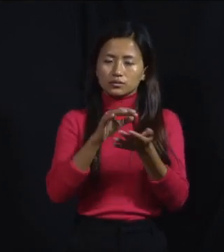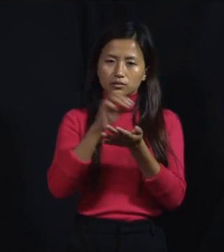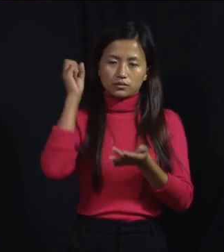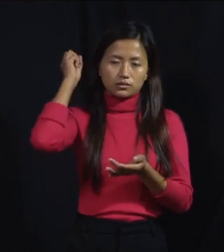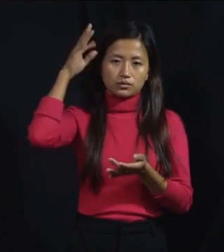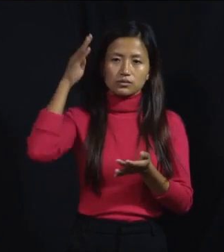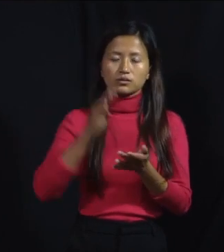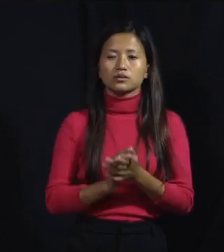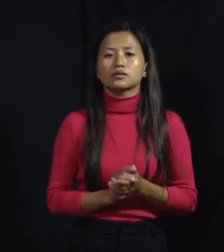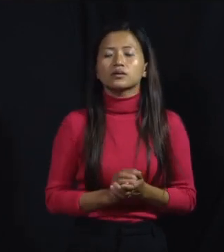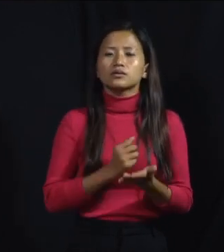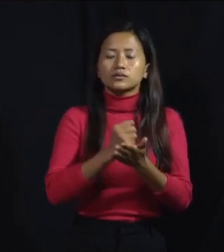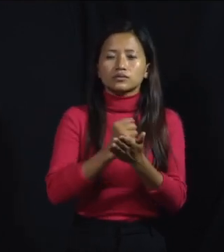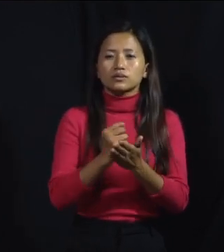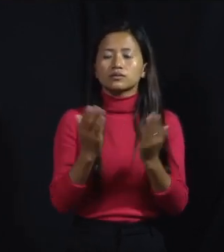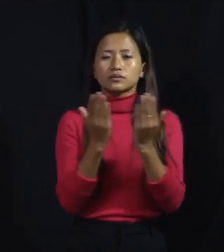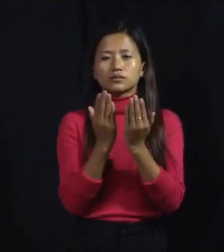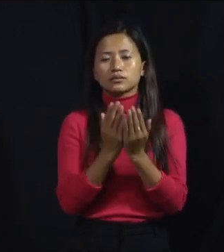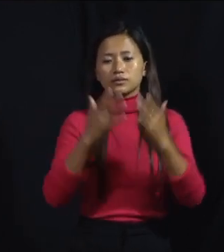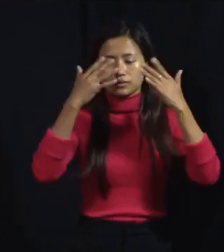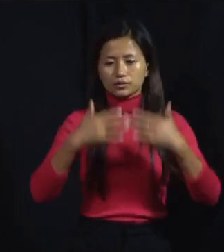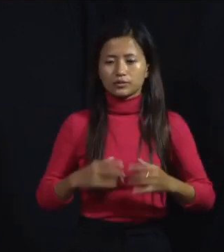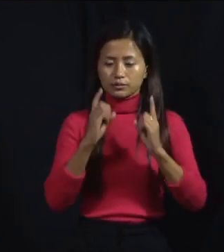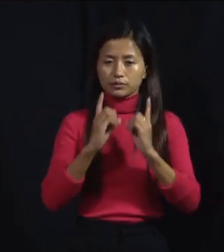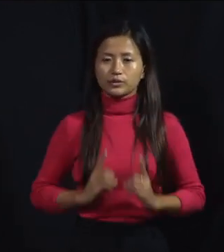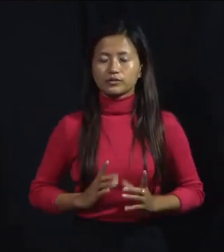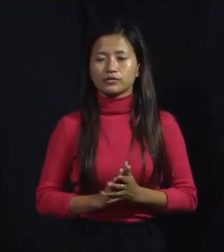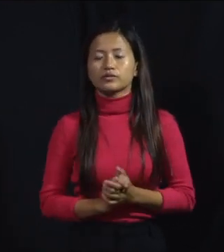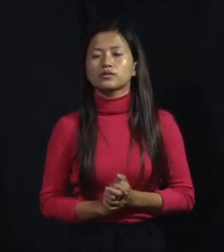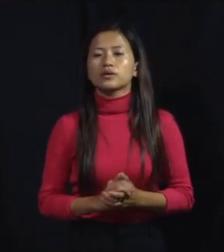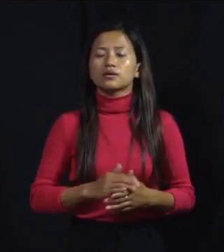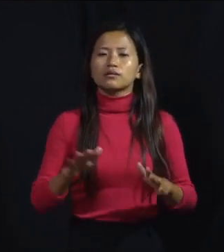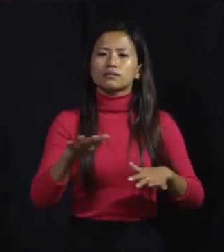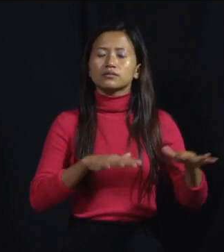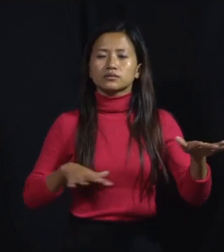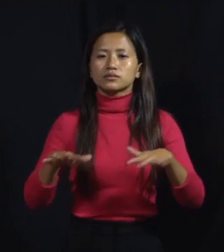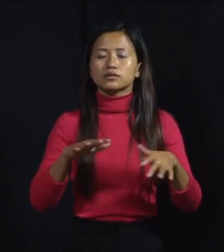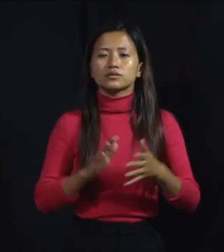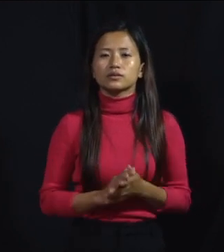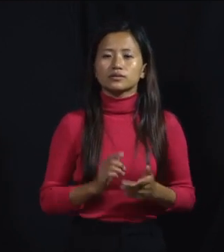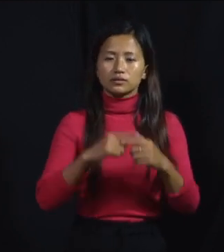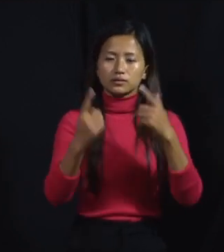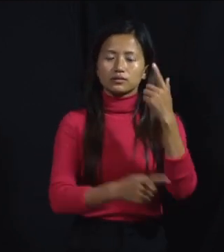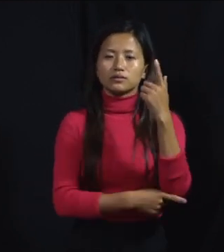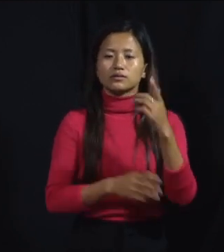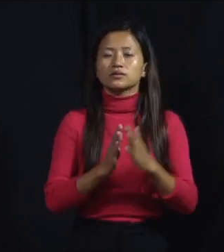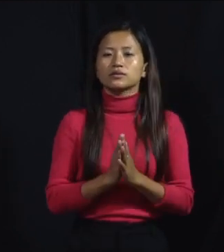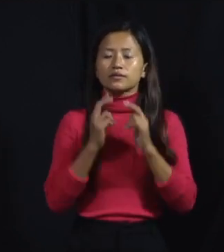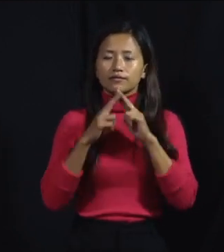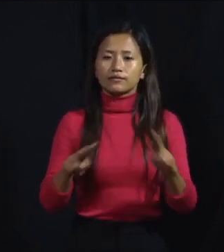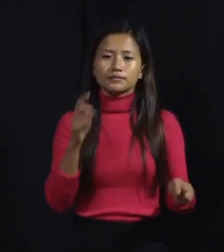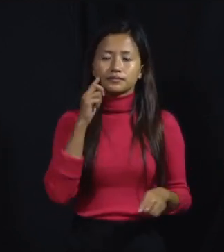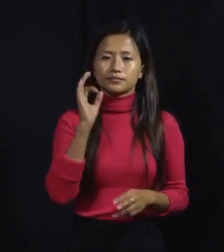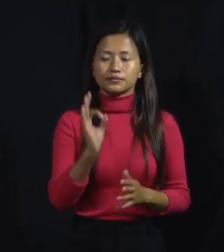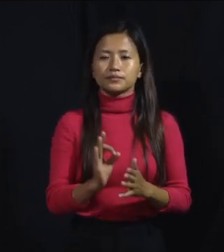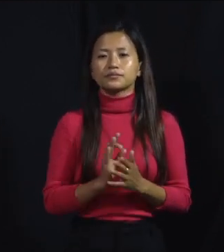or whenever you try to study the human behavior, at the end, the educational implications become very